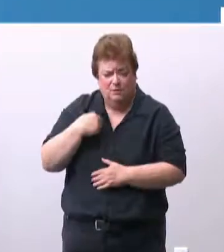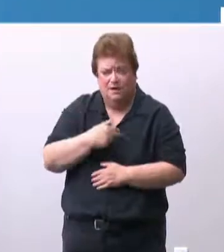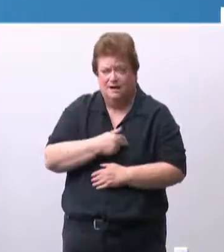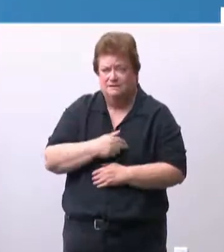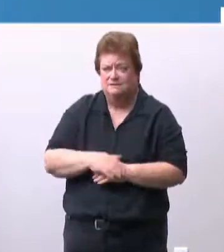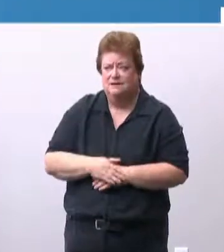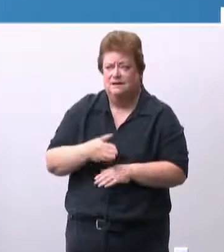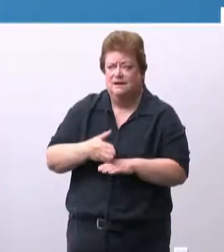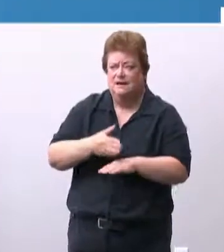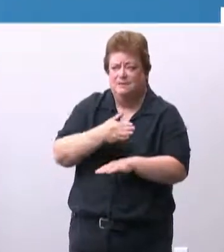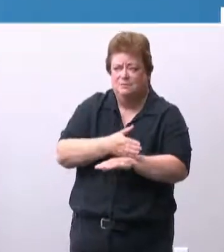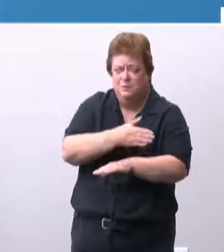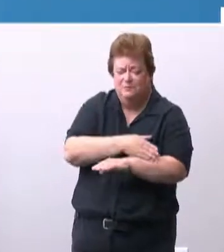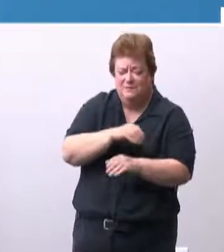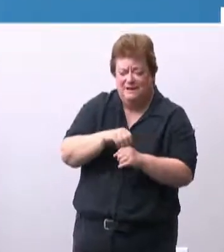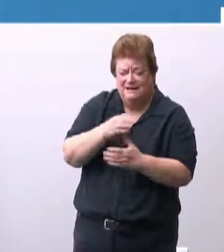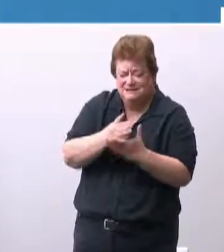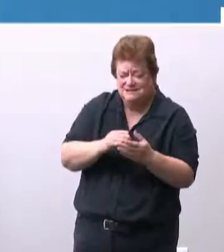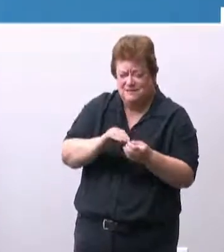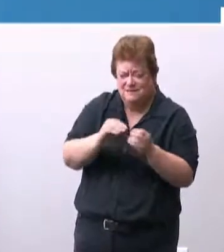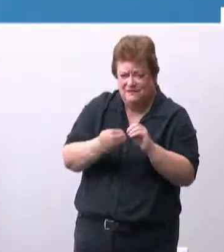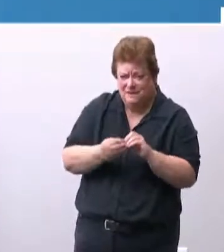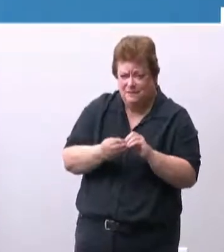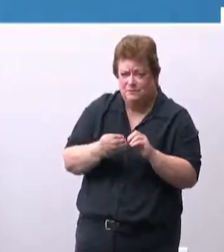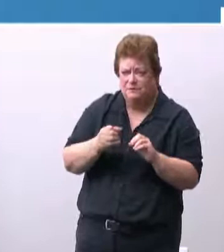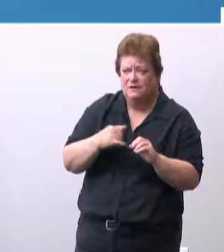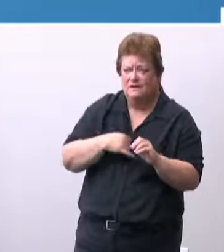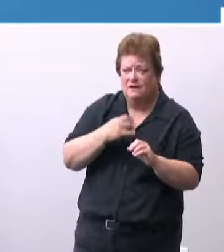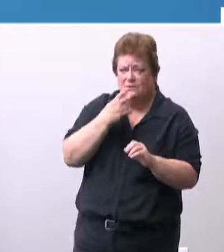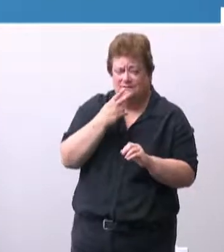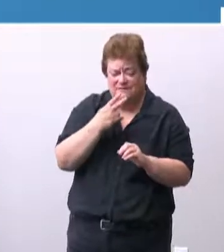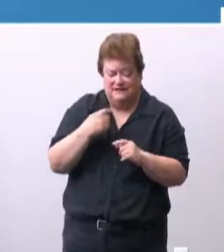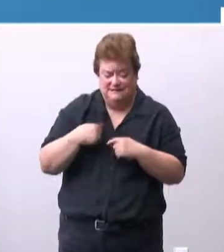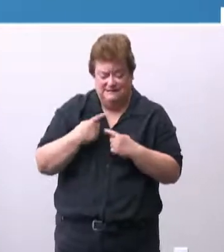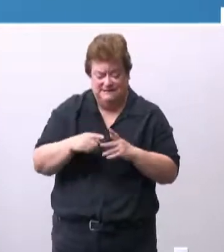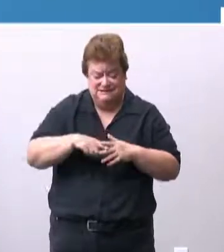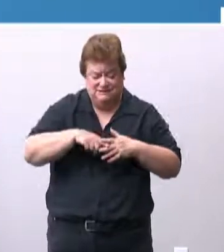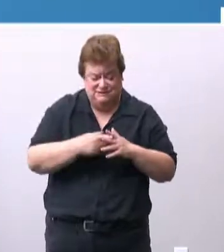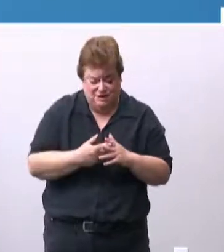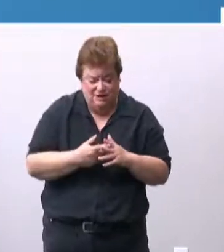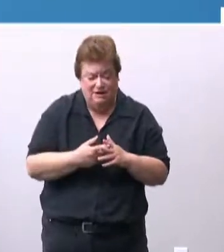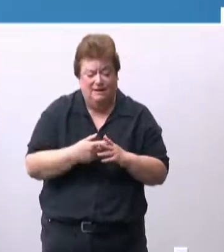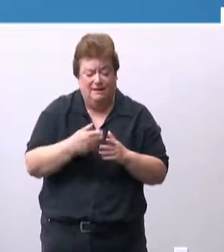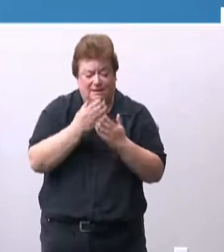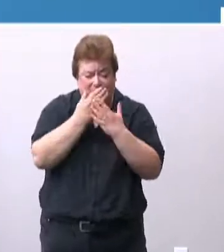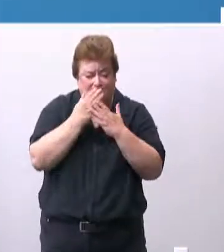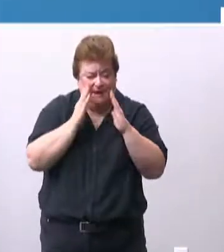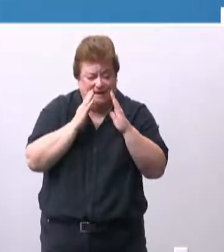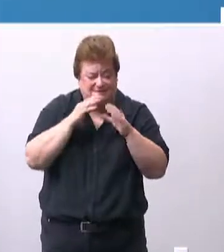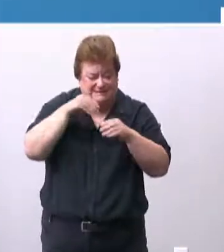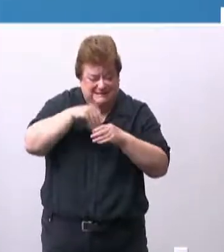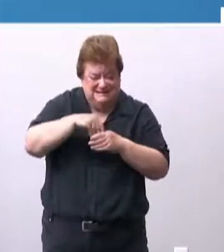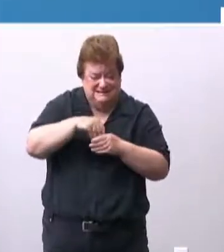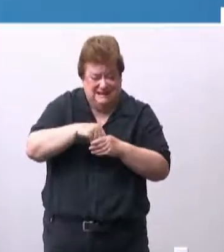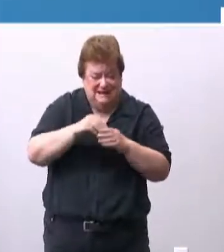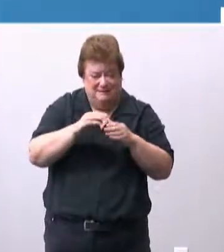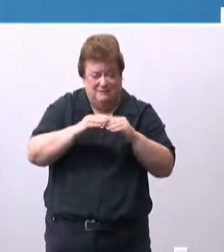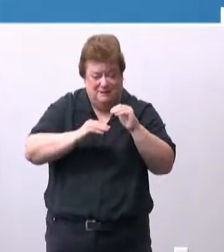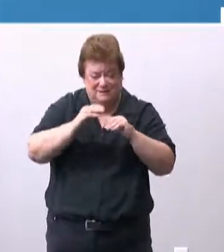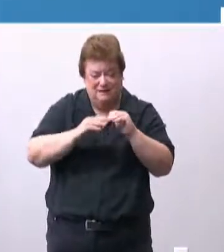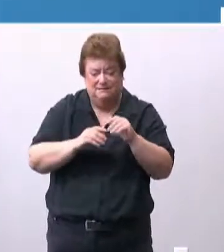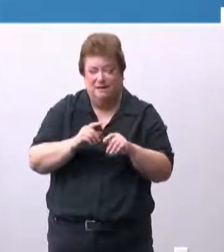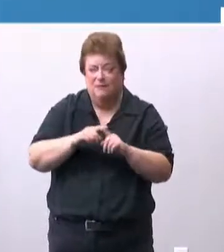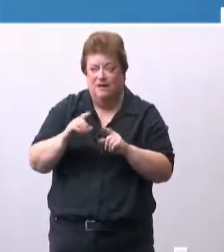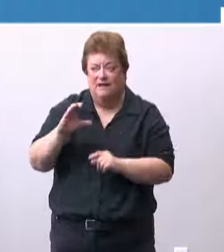some indicators that we've seen since restoring the indoor mask mandate is encouraging, but case counts and our